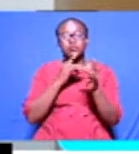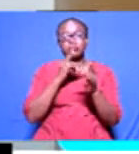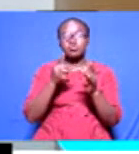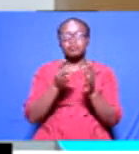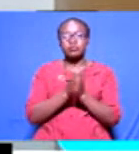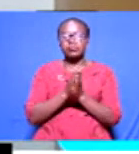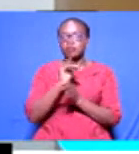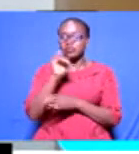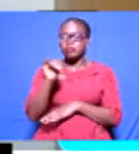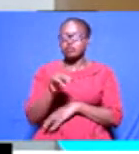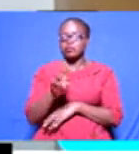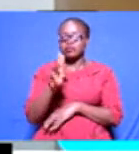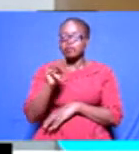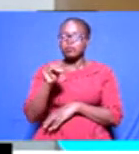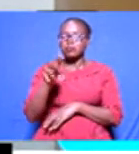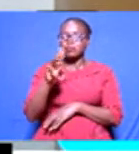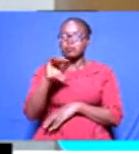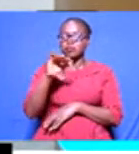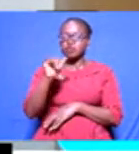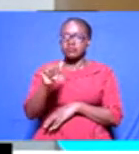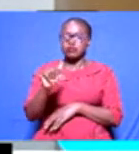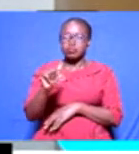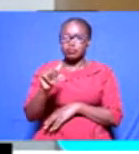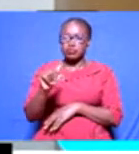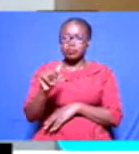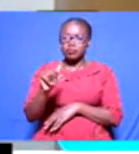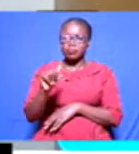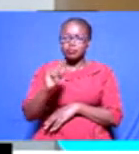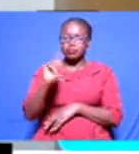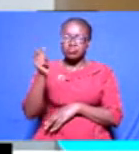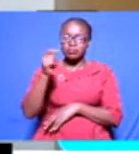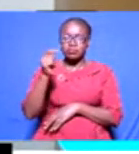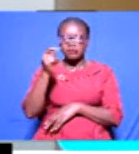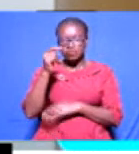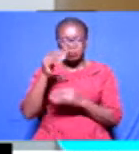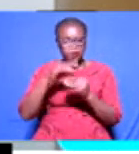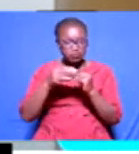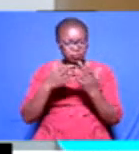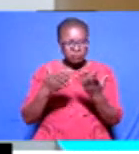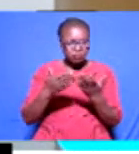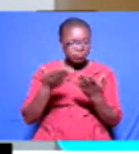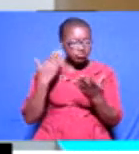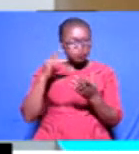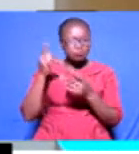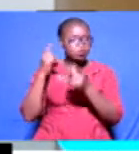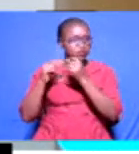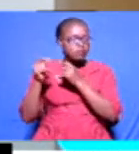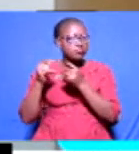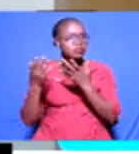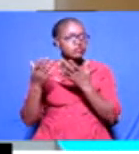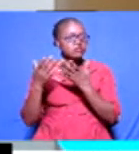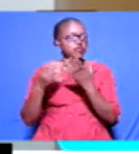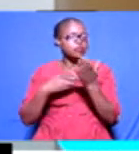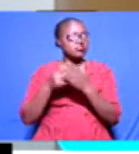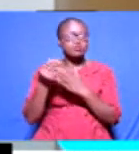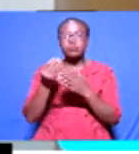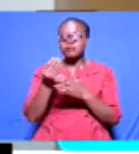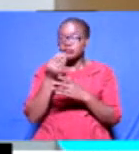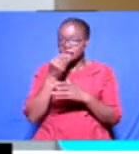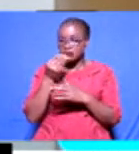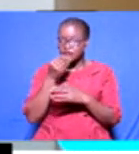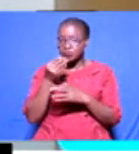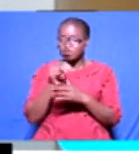Food Index that indicates that Kenyans are becoming more creative and less traditional in the way they source for their daily